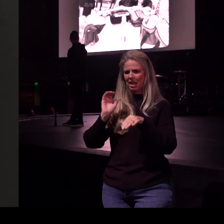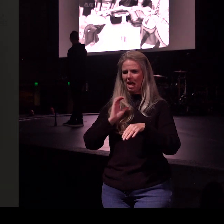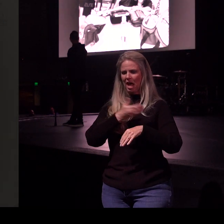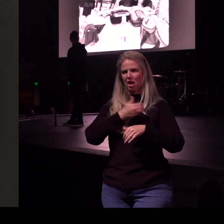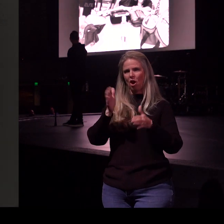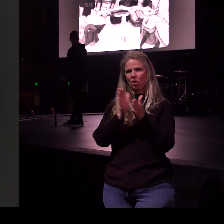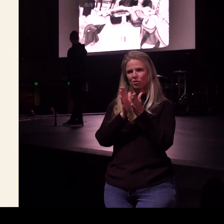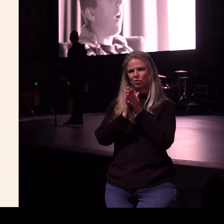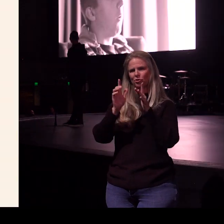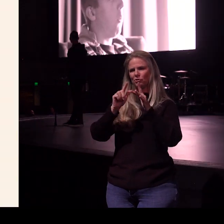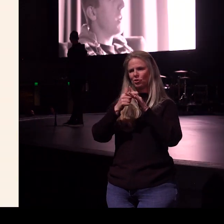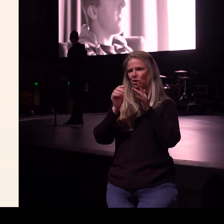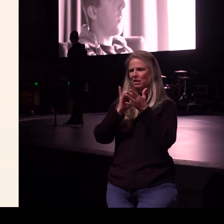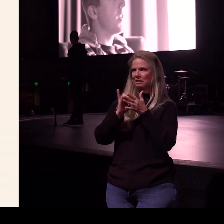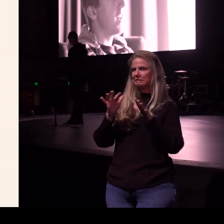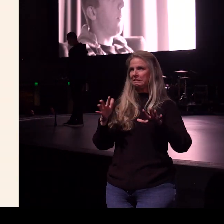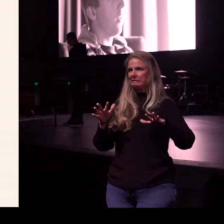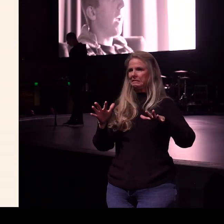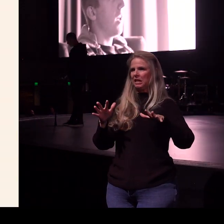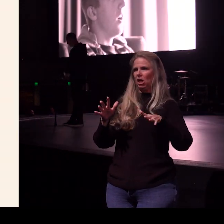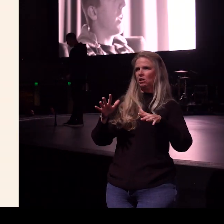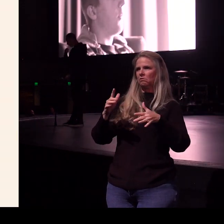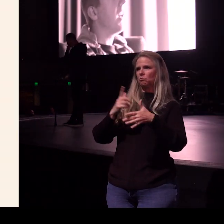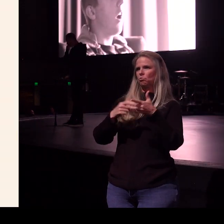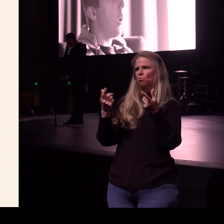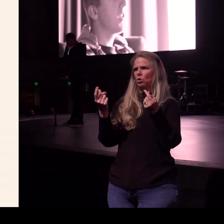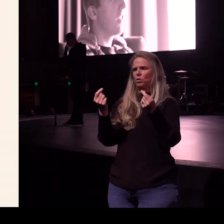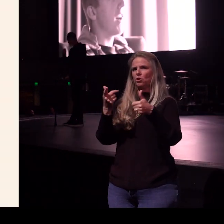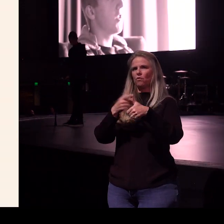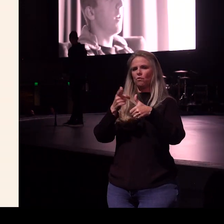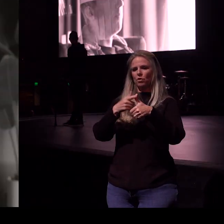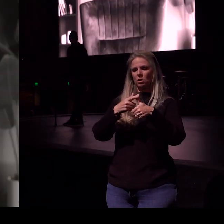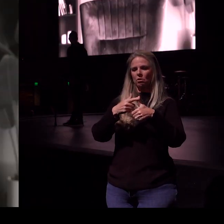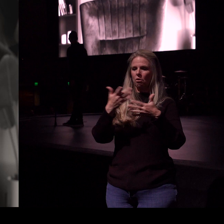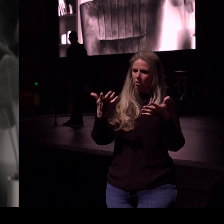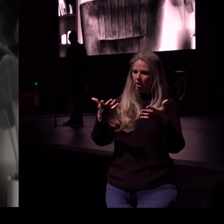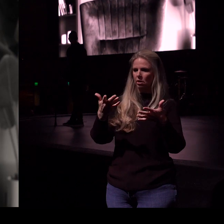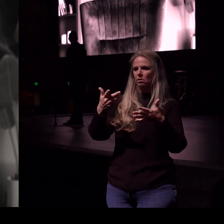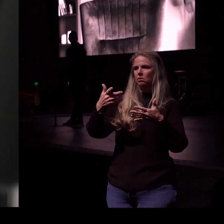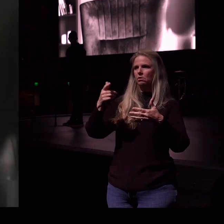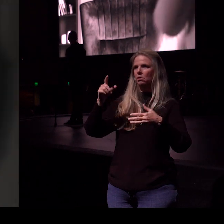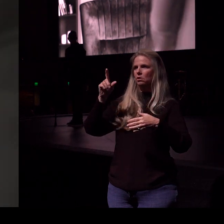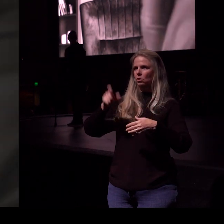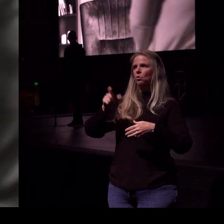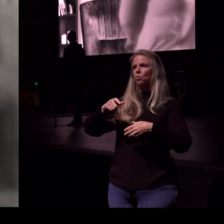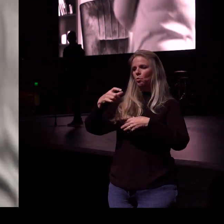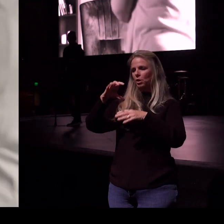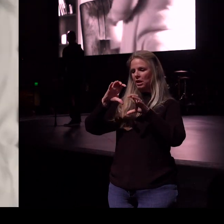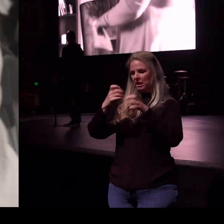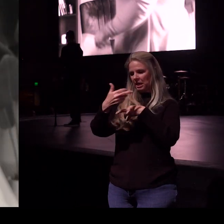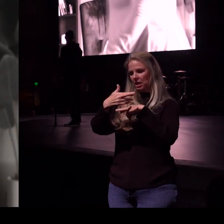something big. But we're like, all right, well, what's the first step? We're like, okay, we need a host classroom.